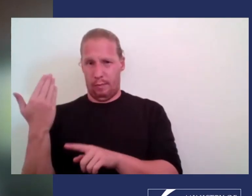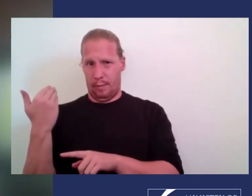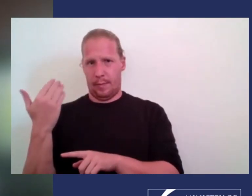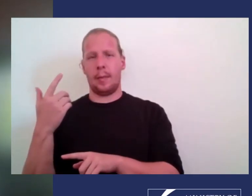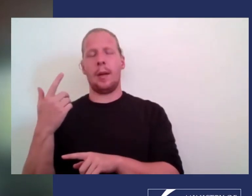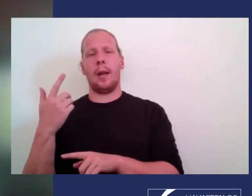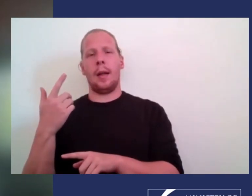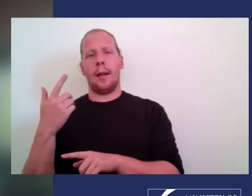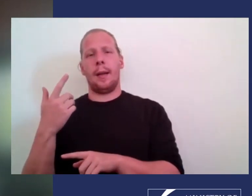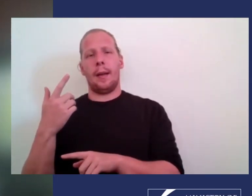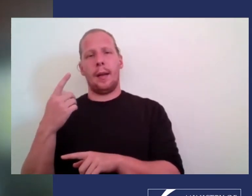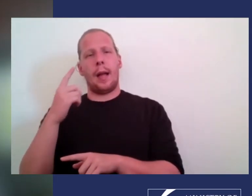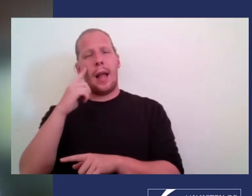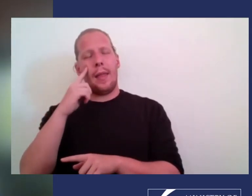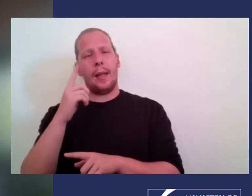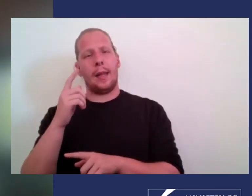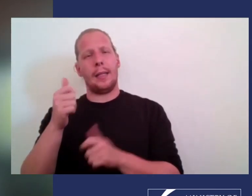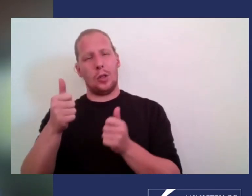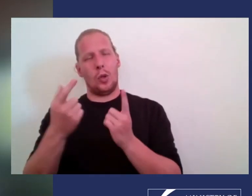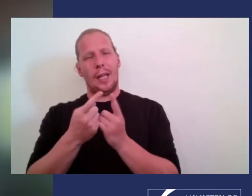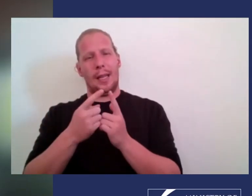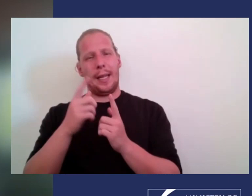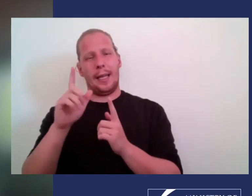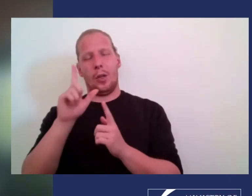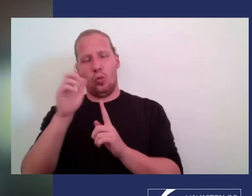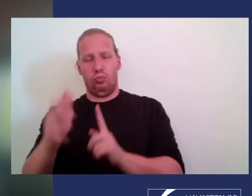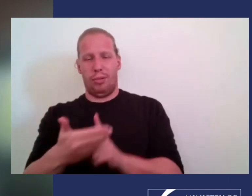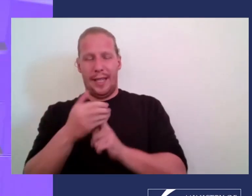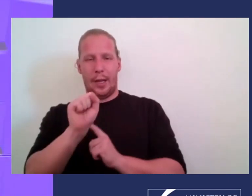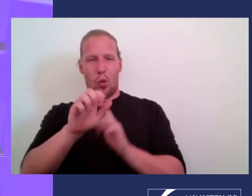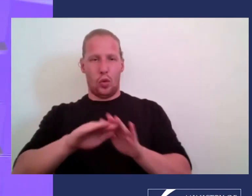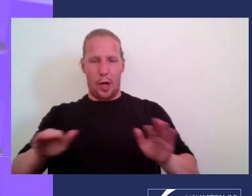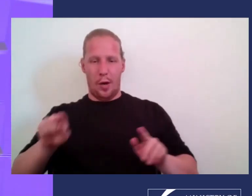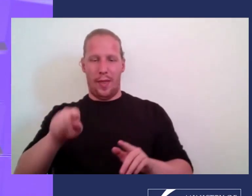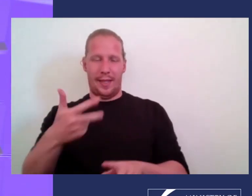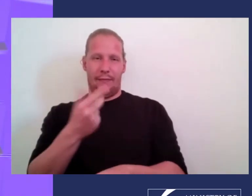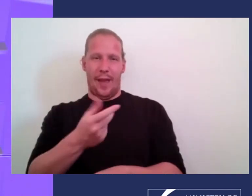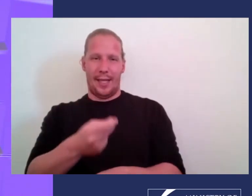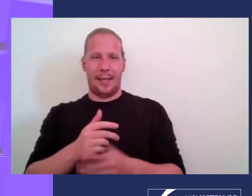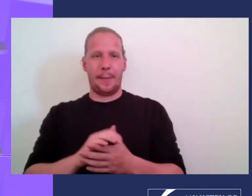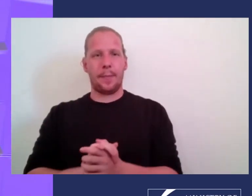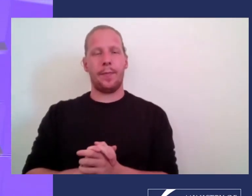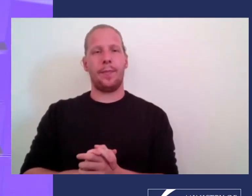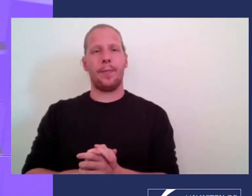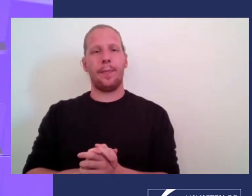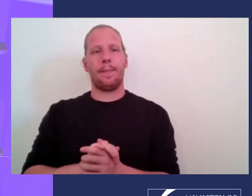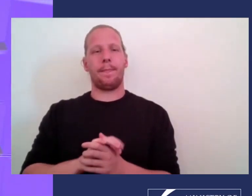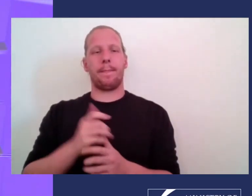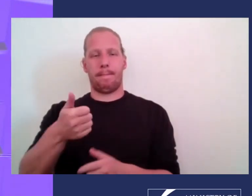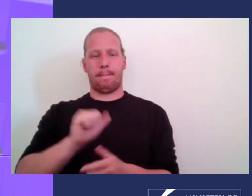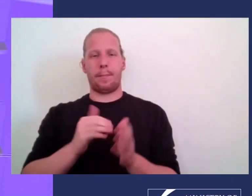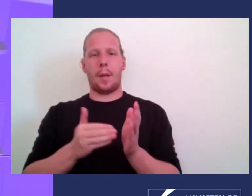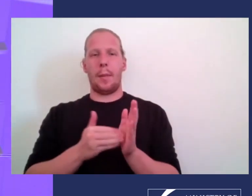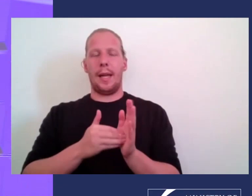thinking about protecting your child with this paediatric vaccine. It's really interesting, isn't it, Hinemoa,